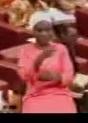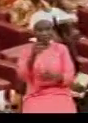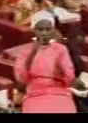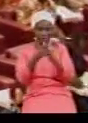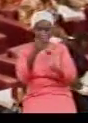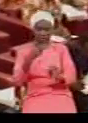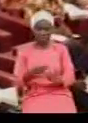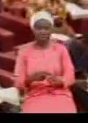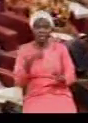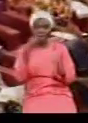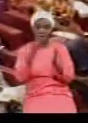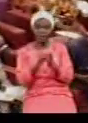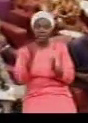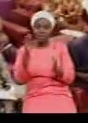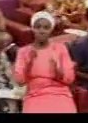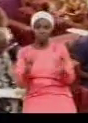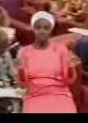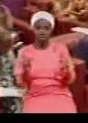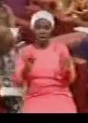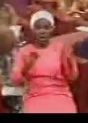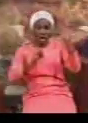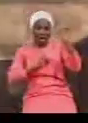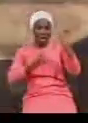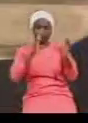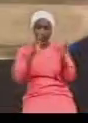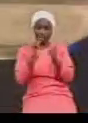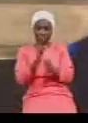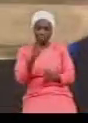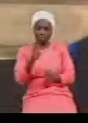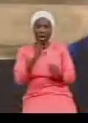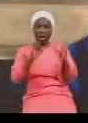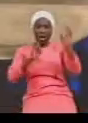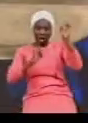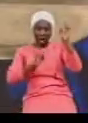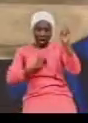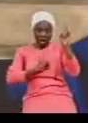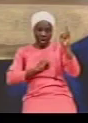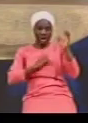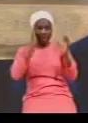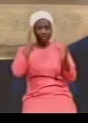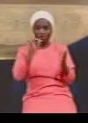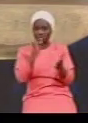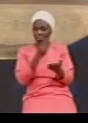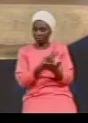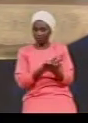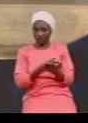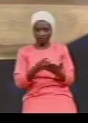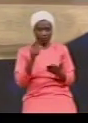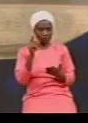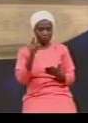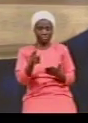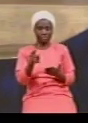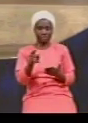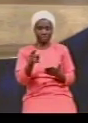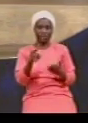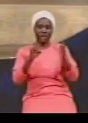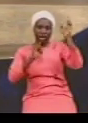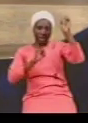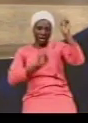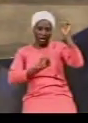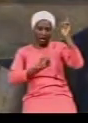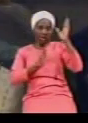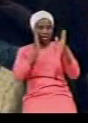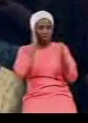so will I be with thee. I will not fail thee. I will